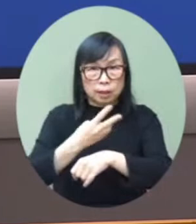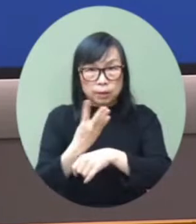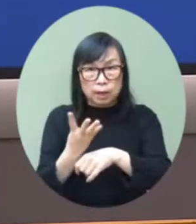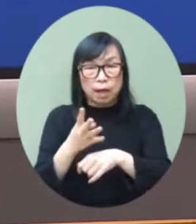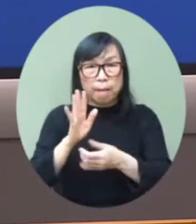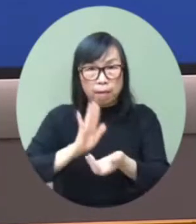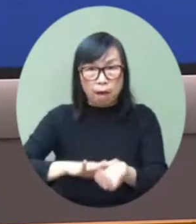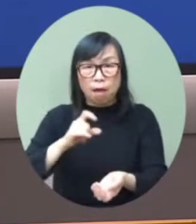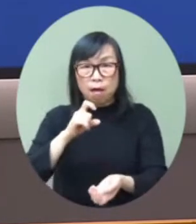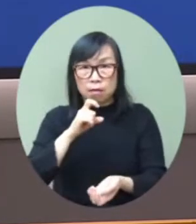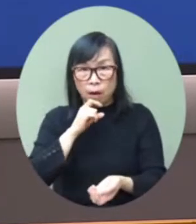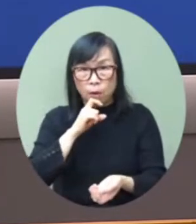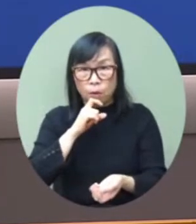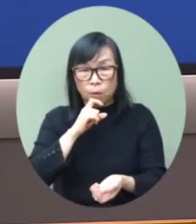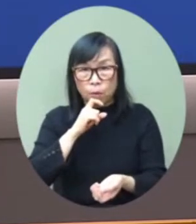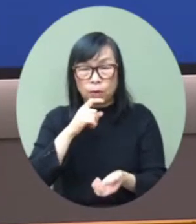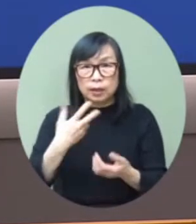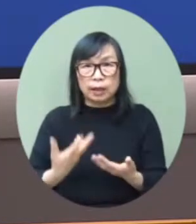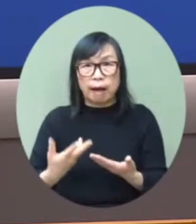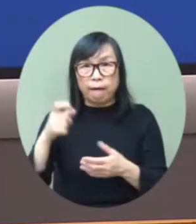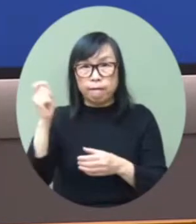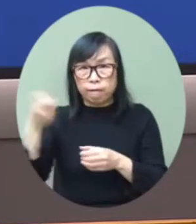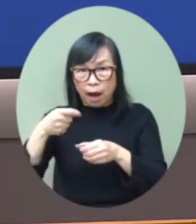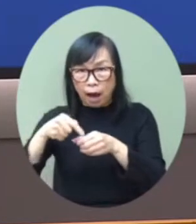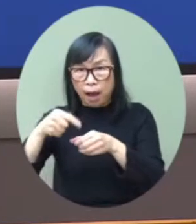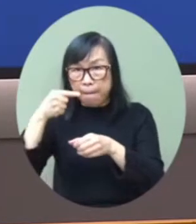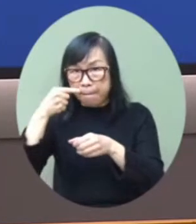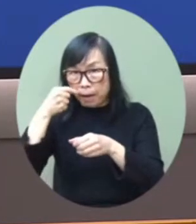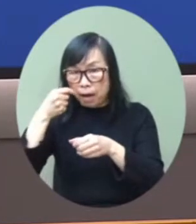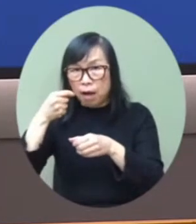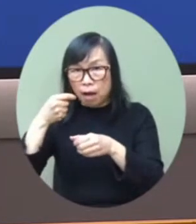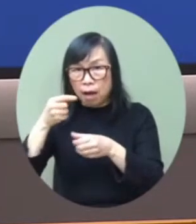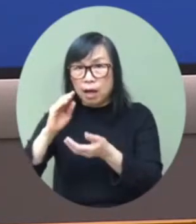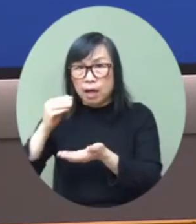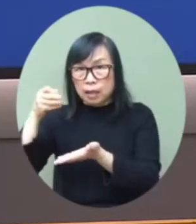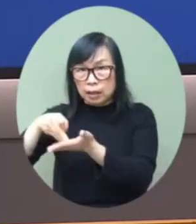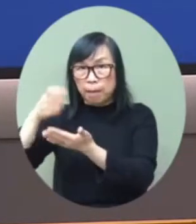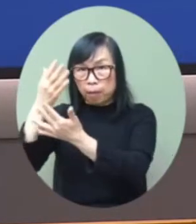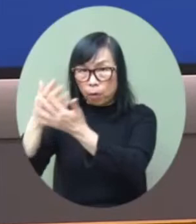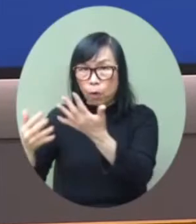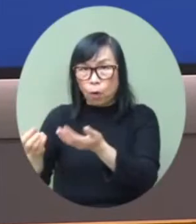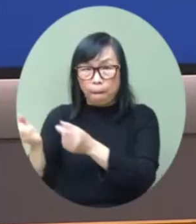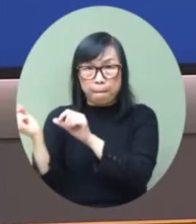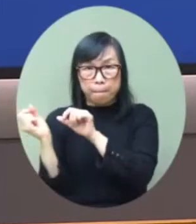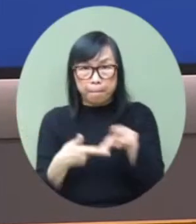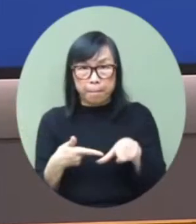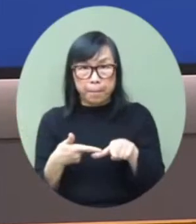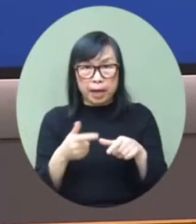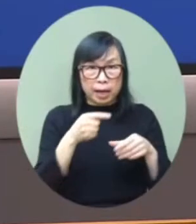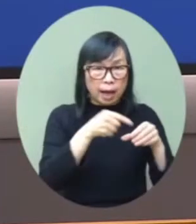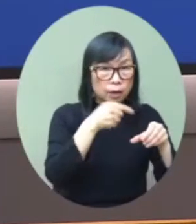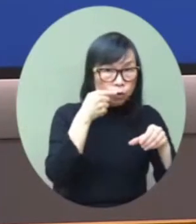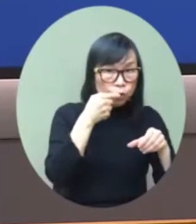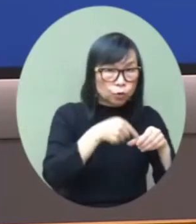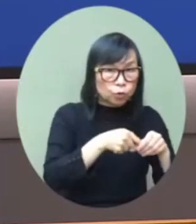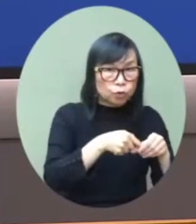hear in the daily 4:30 press conference that the number of RAT